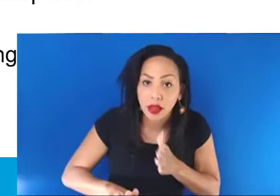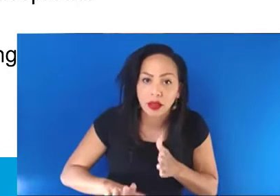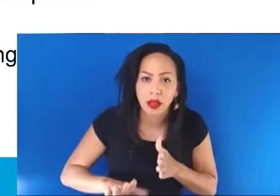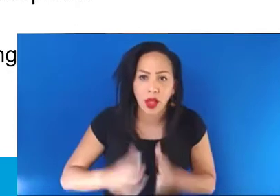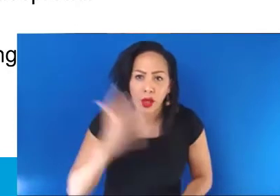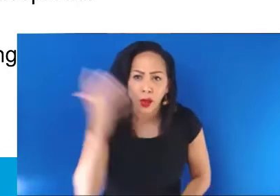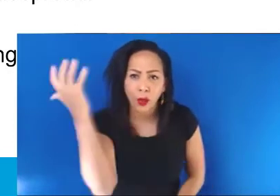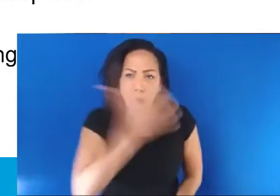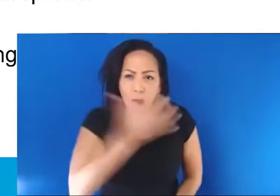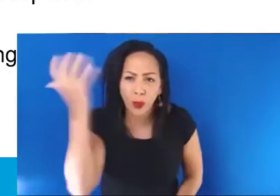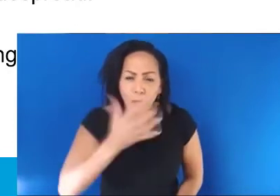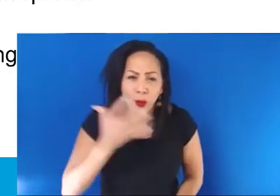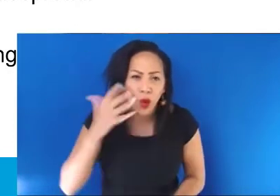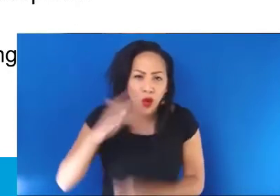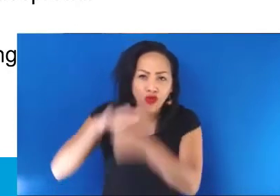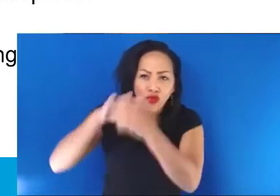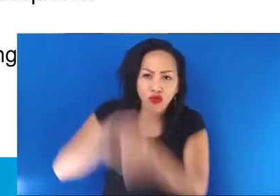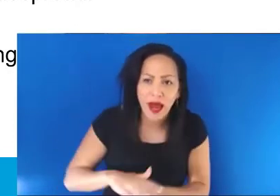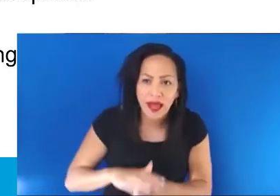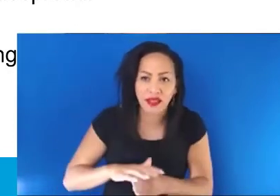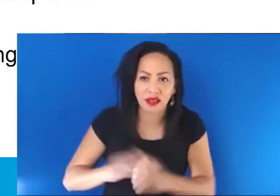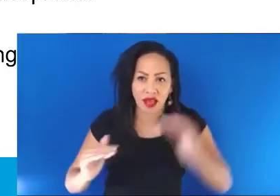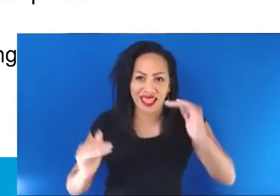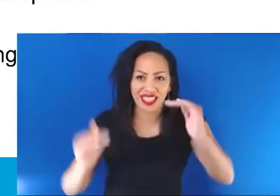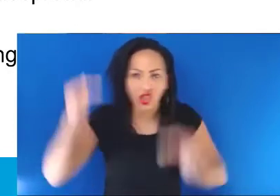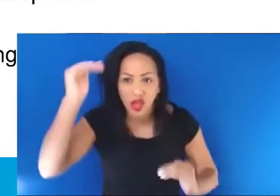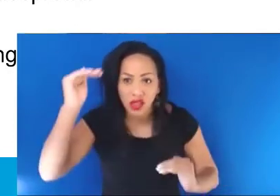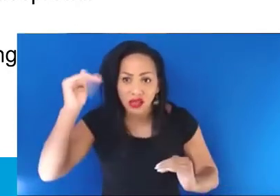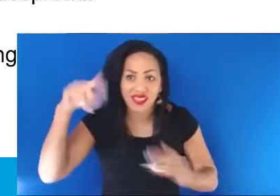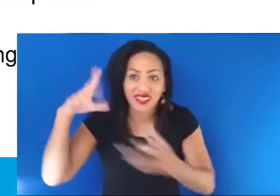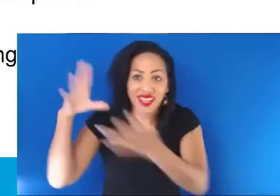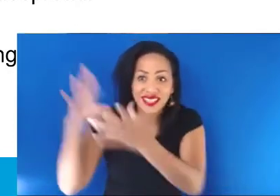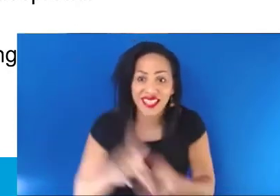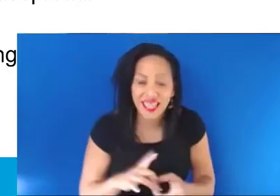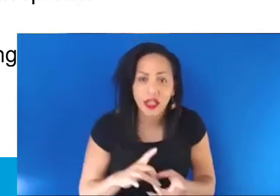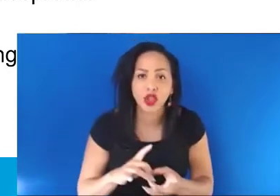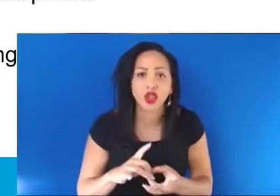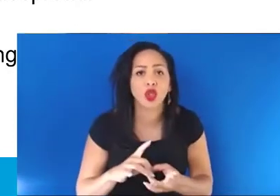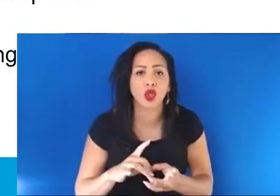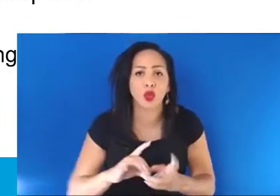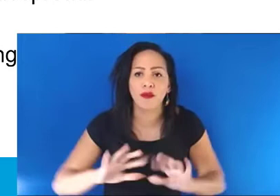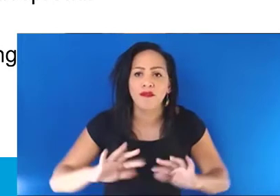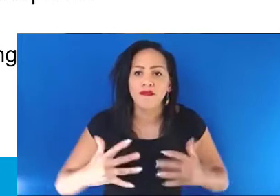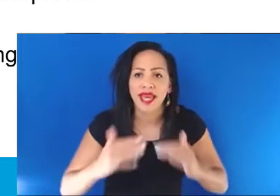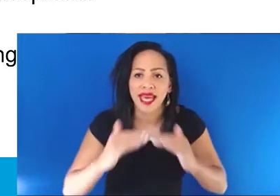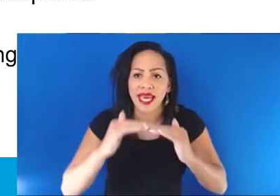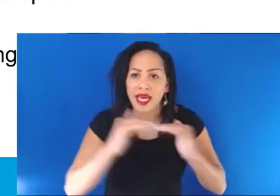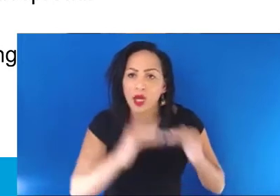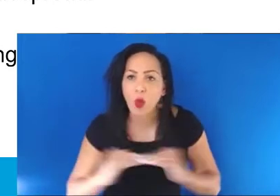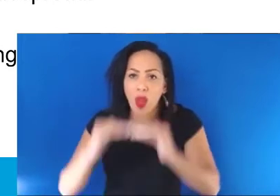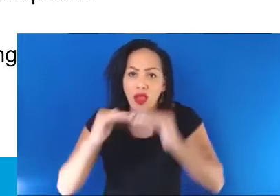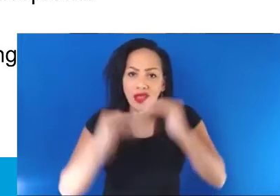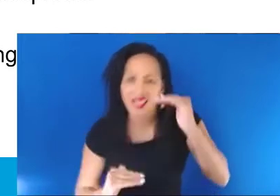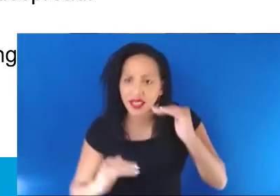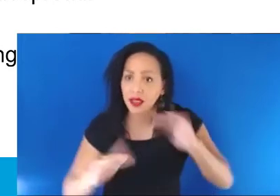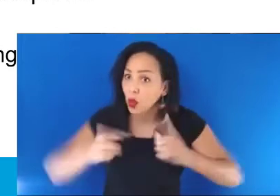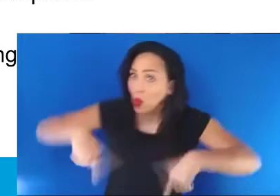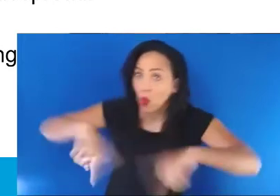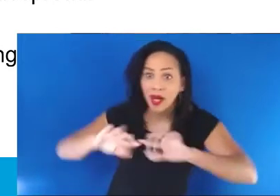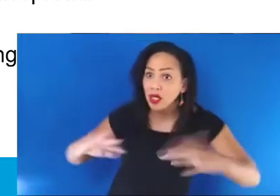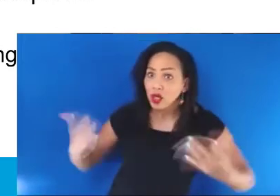racial injustices that are directly related to the inequalities in development, we are not recognizing them. And